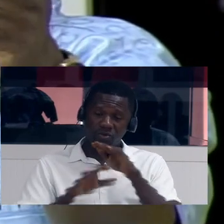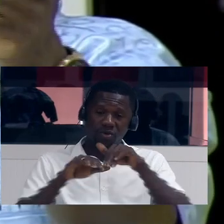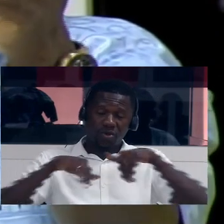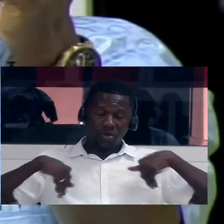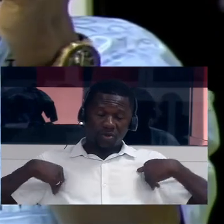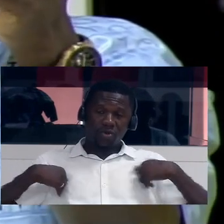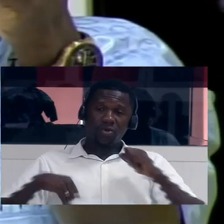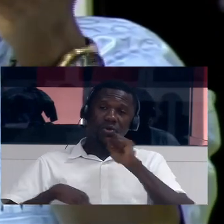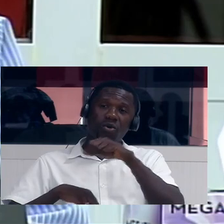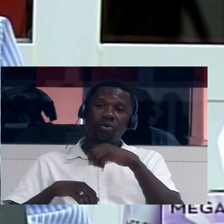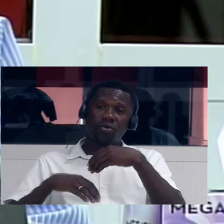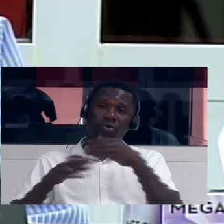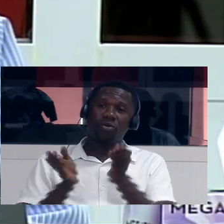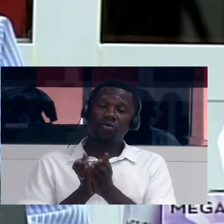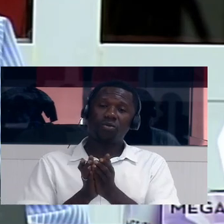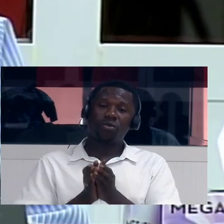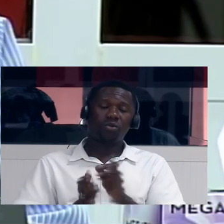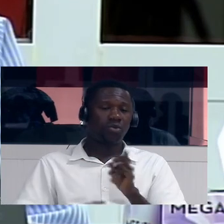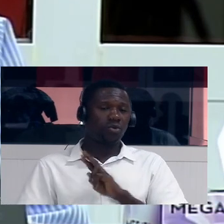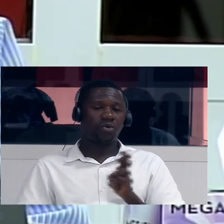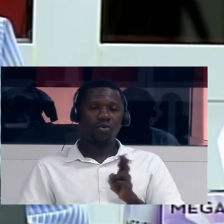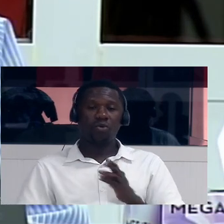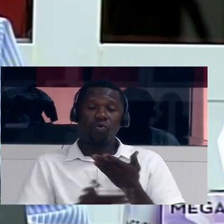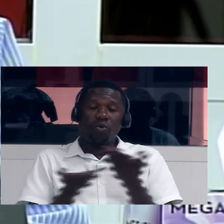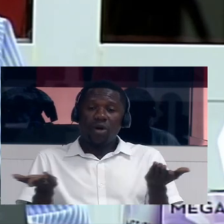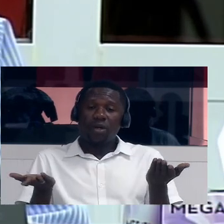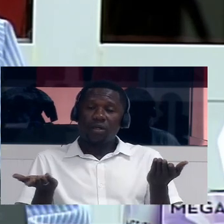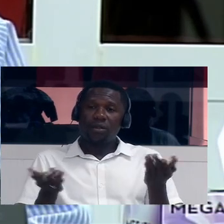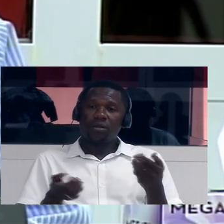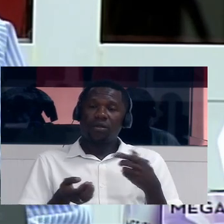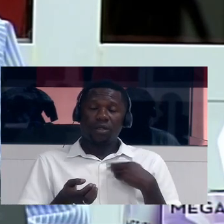No, certainly not. Why didn't you? I didn't want to get